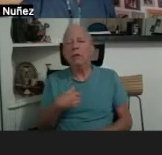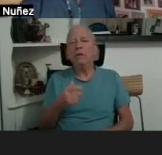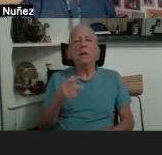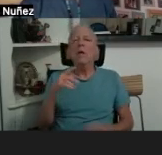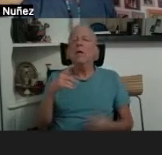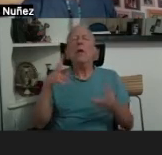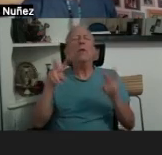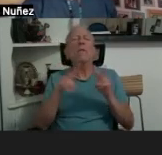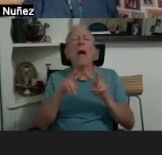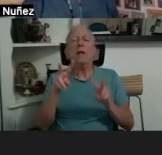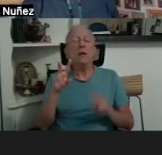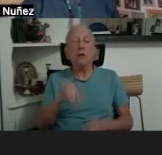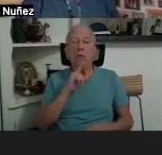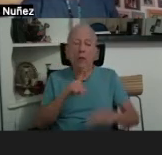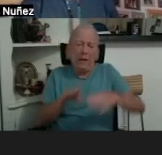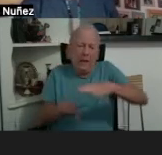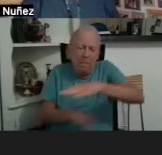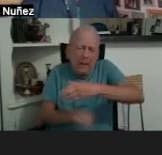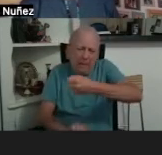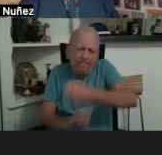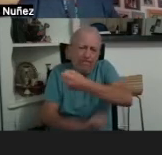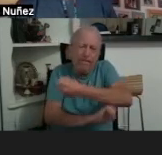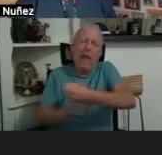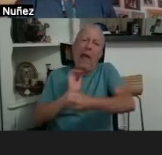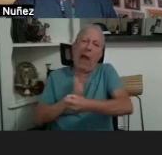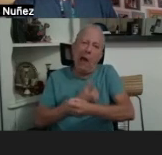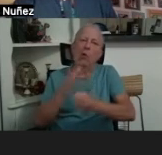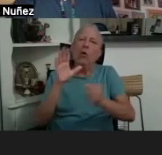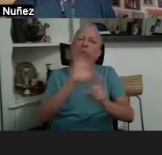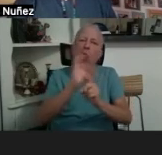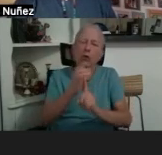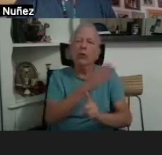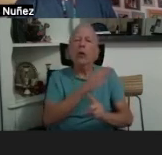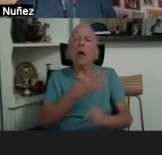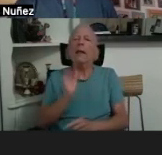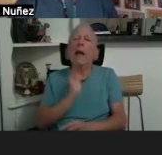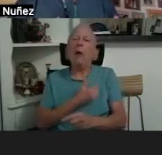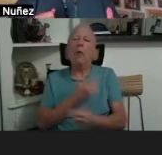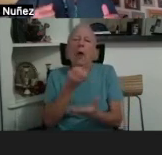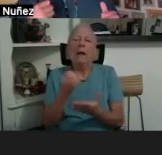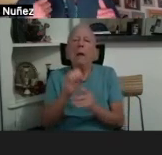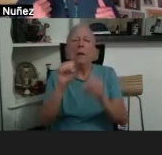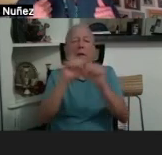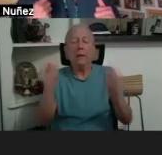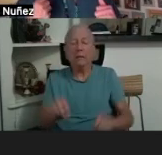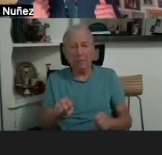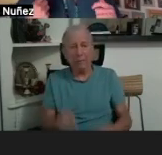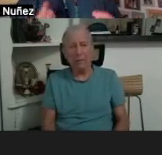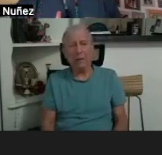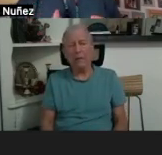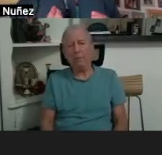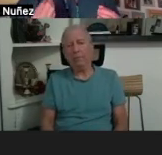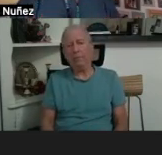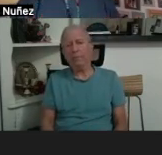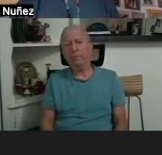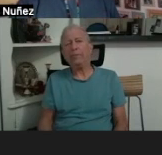that underpin our current culture and our current economic system. And so when we